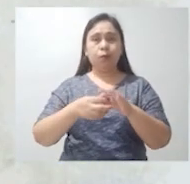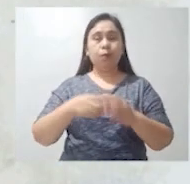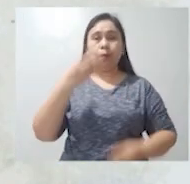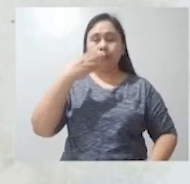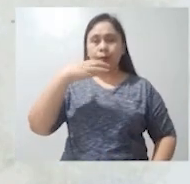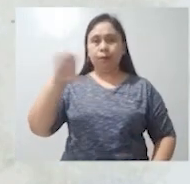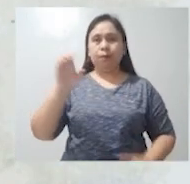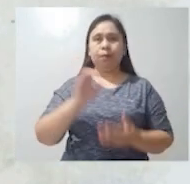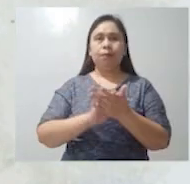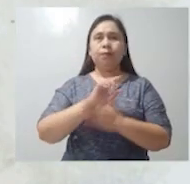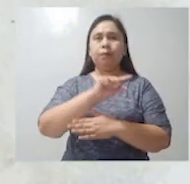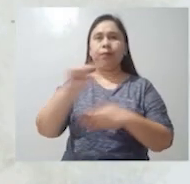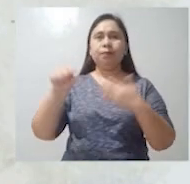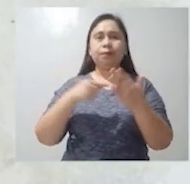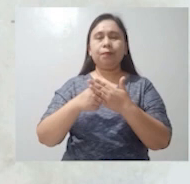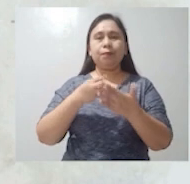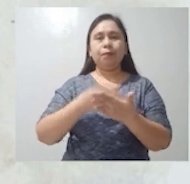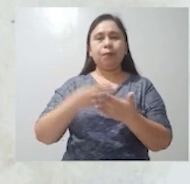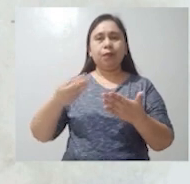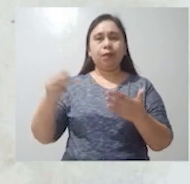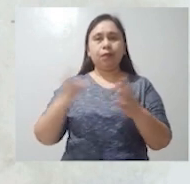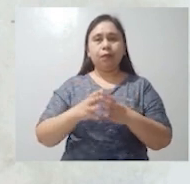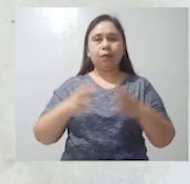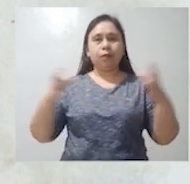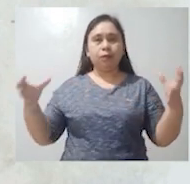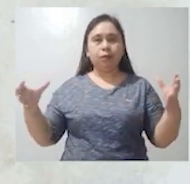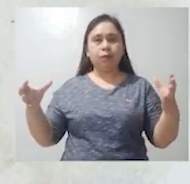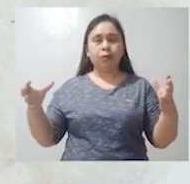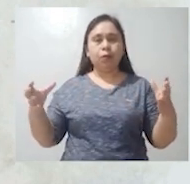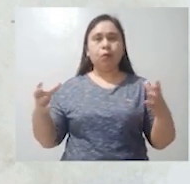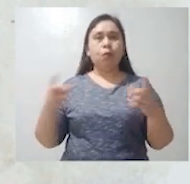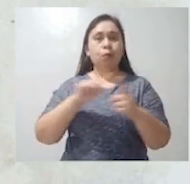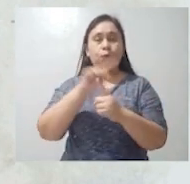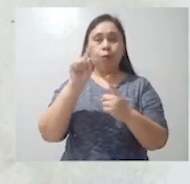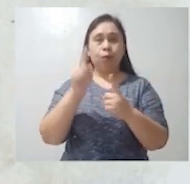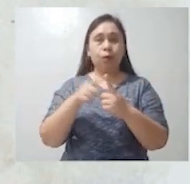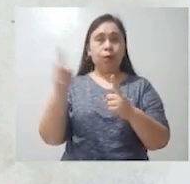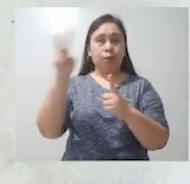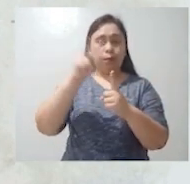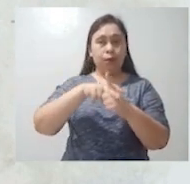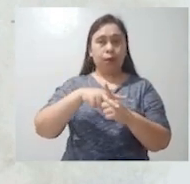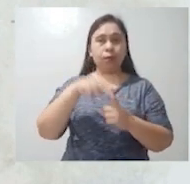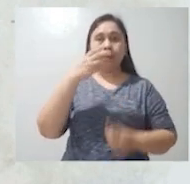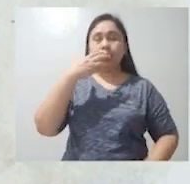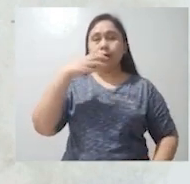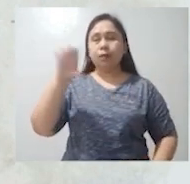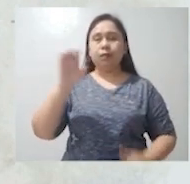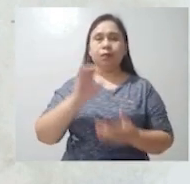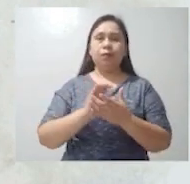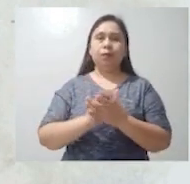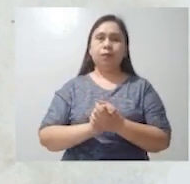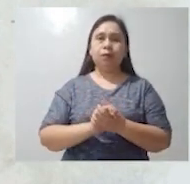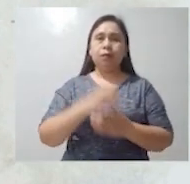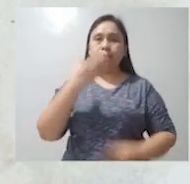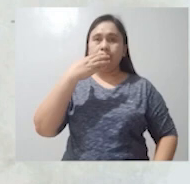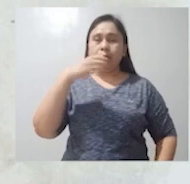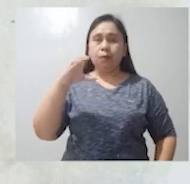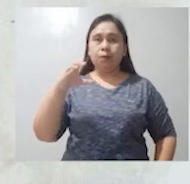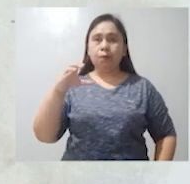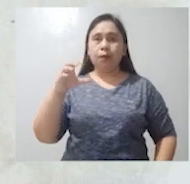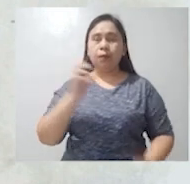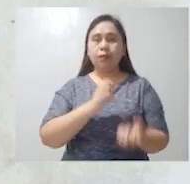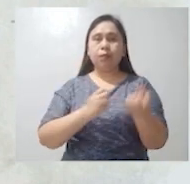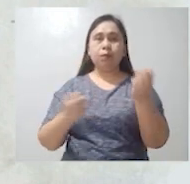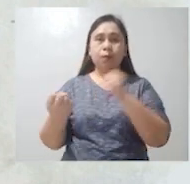In general, materials expand when heated and contract when cooled. Thermal expansion occurs in all three states